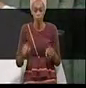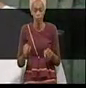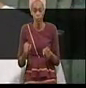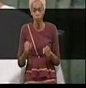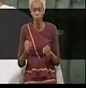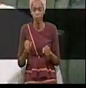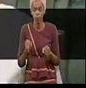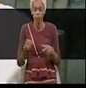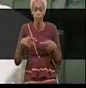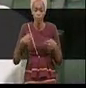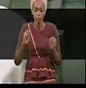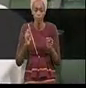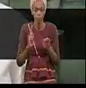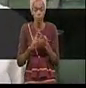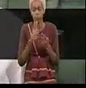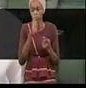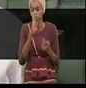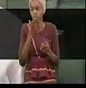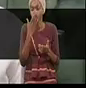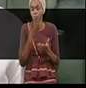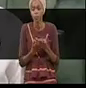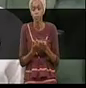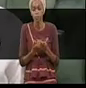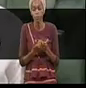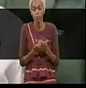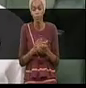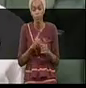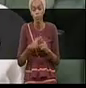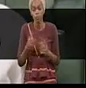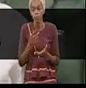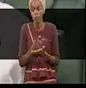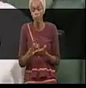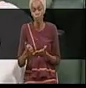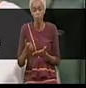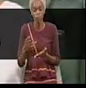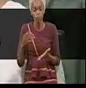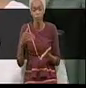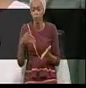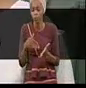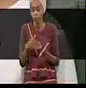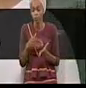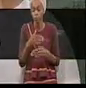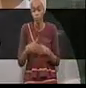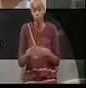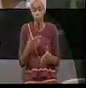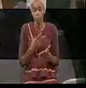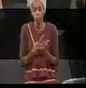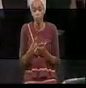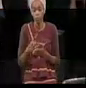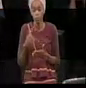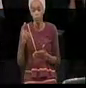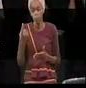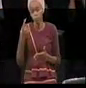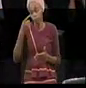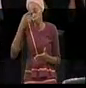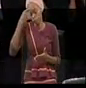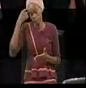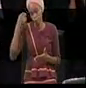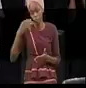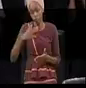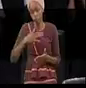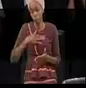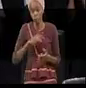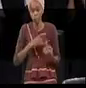Attempting to be good, but failure after failure on me caused my heart to know